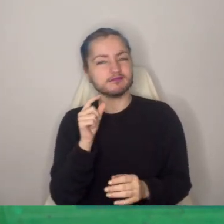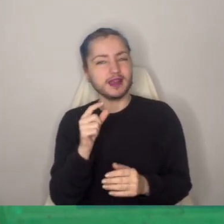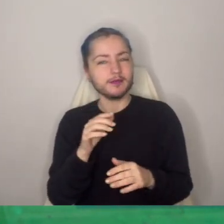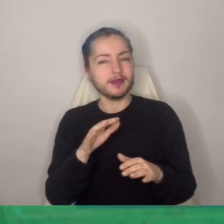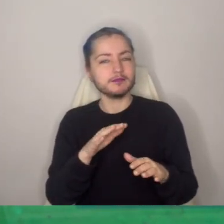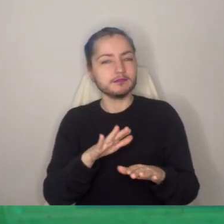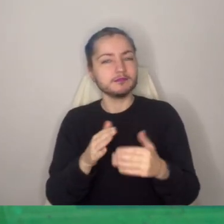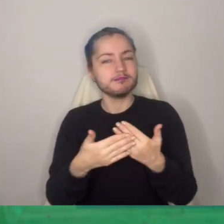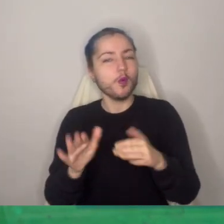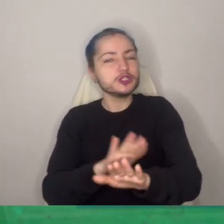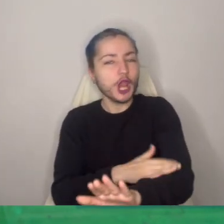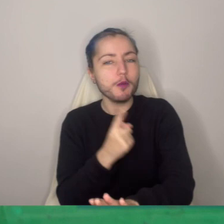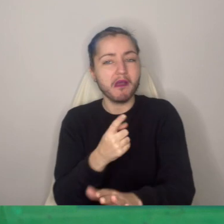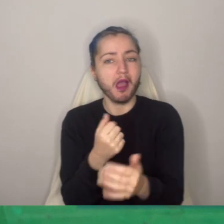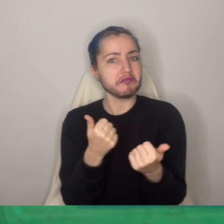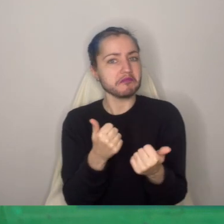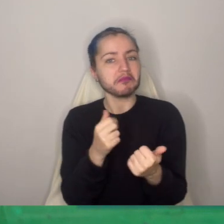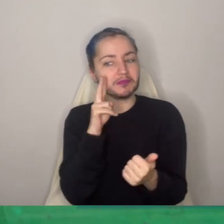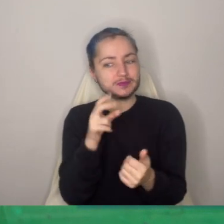happening.